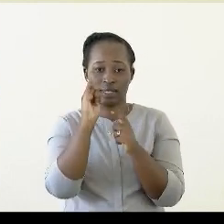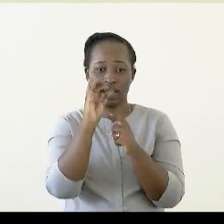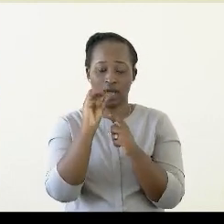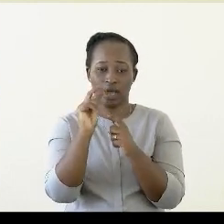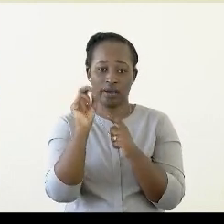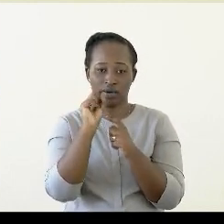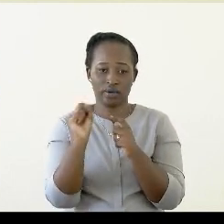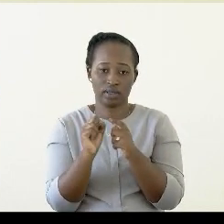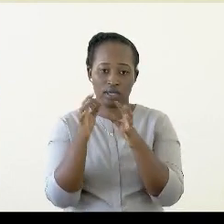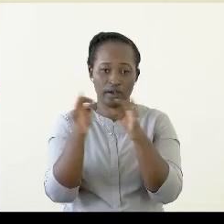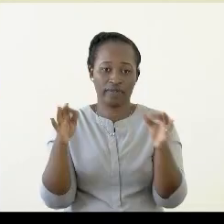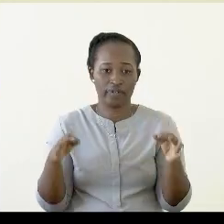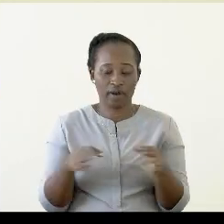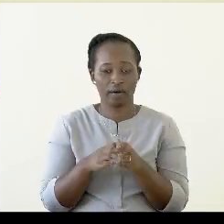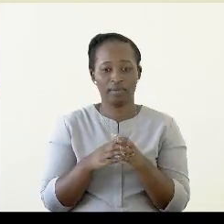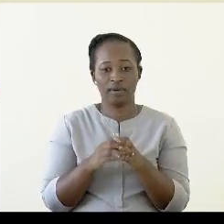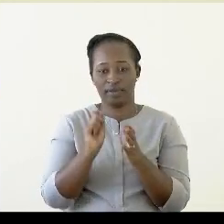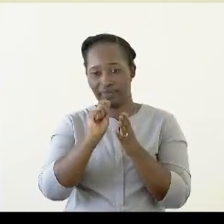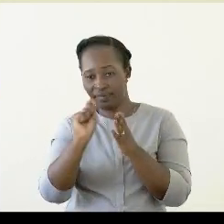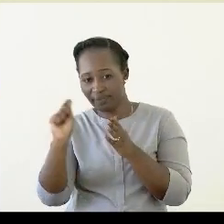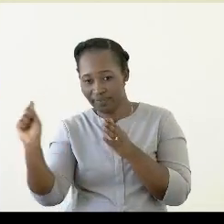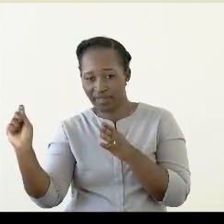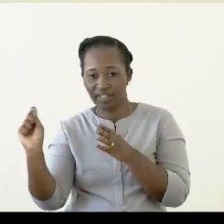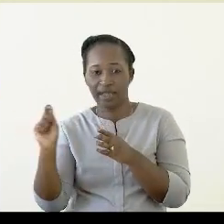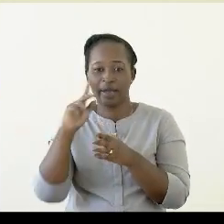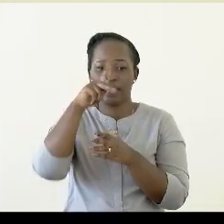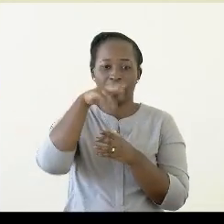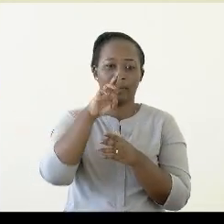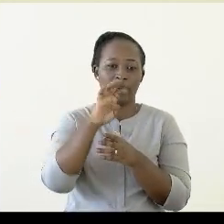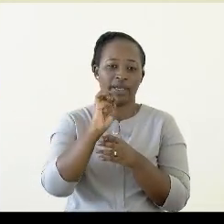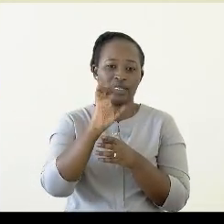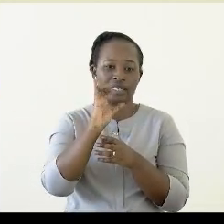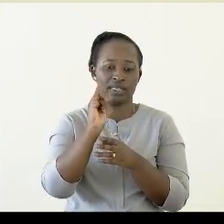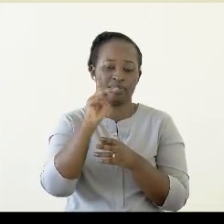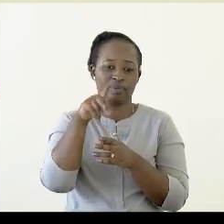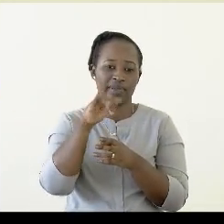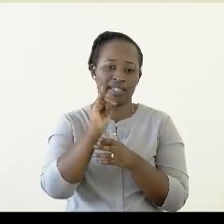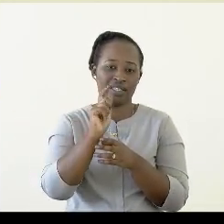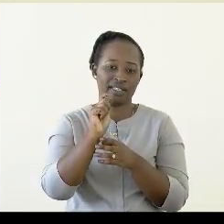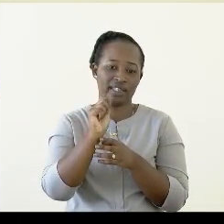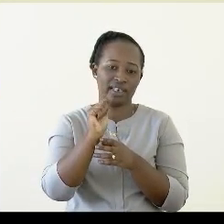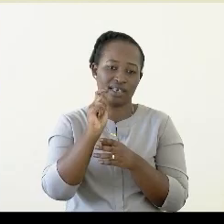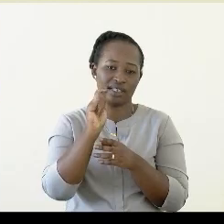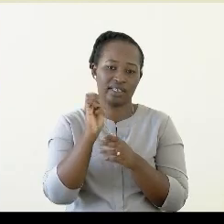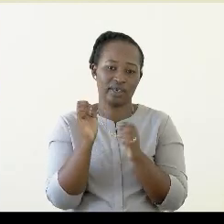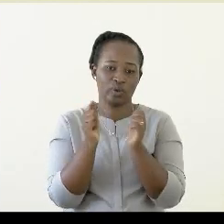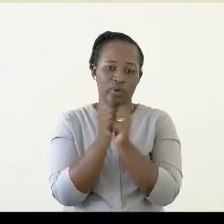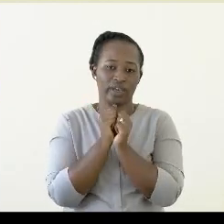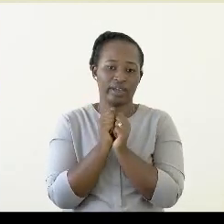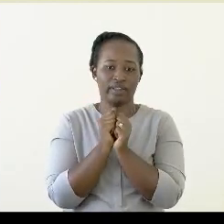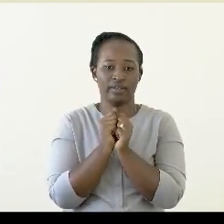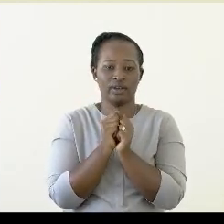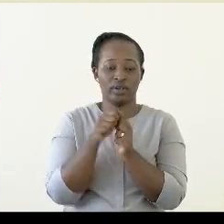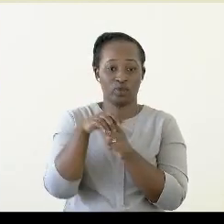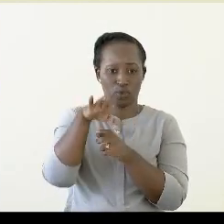a blank space, a precipitate, or form a, you will choose the color